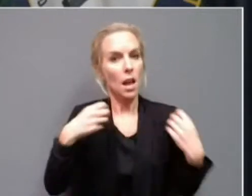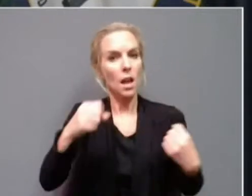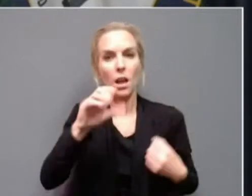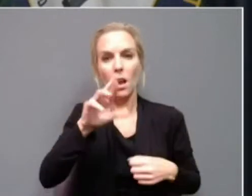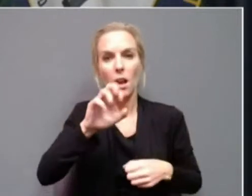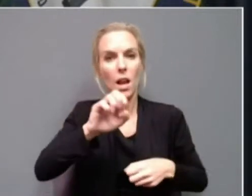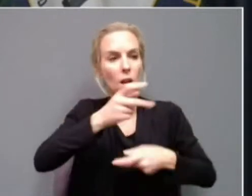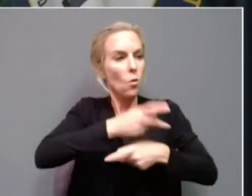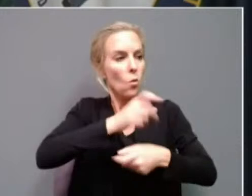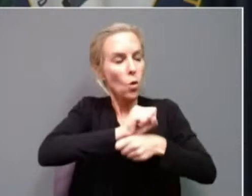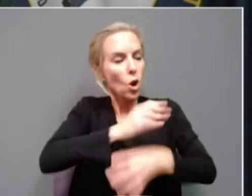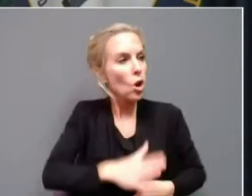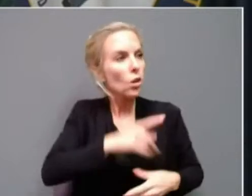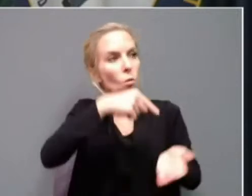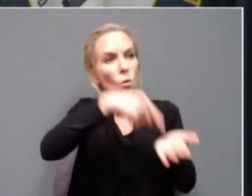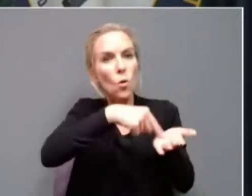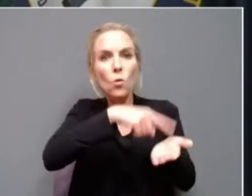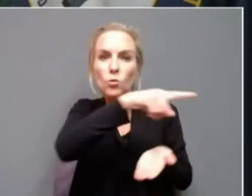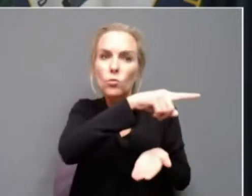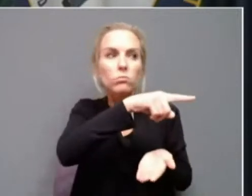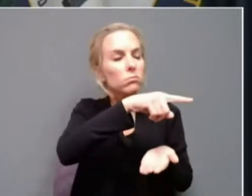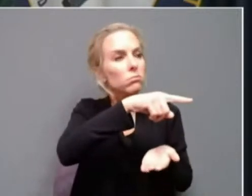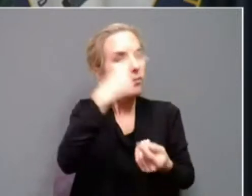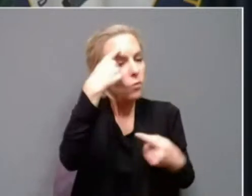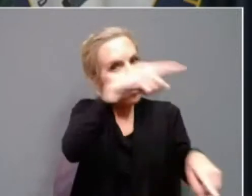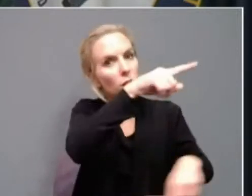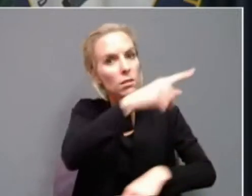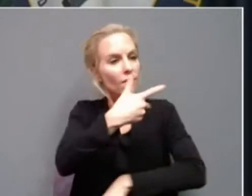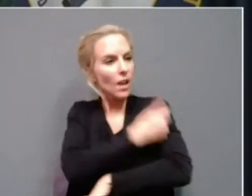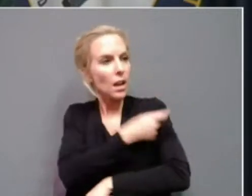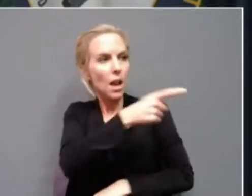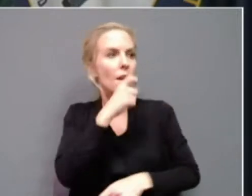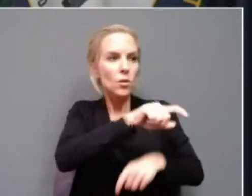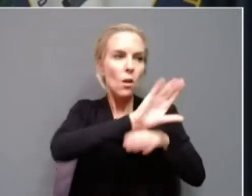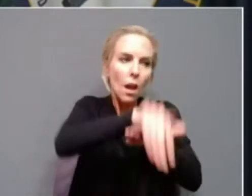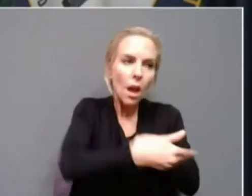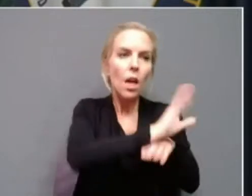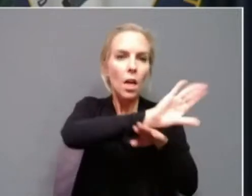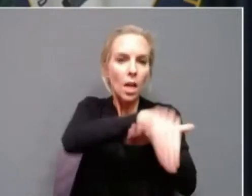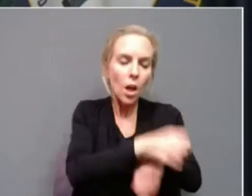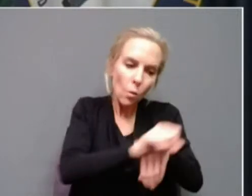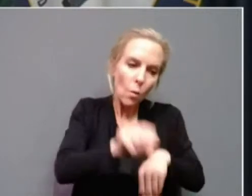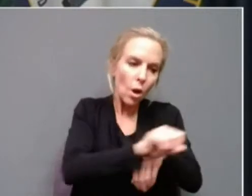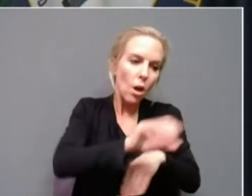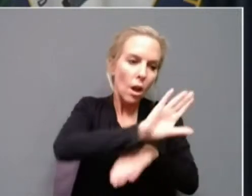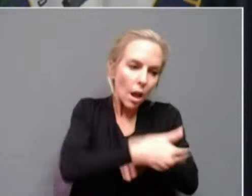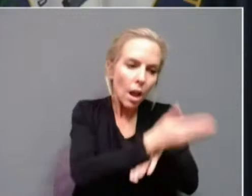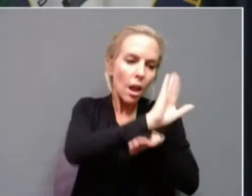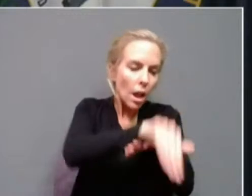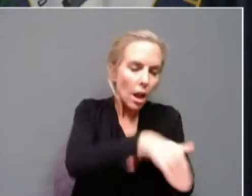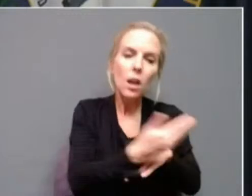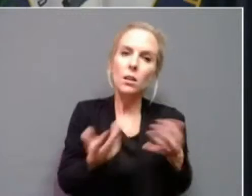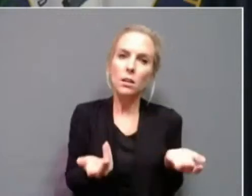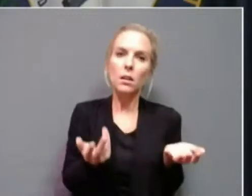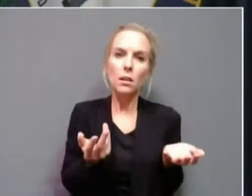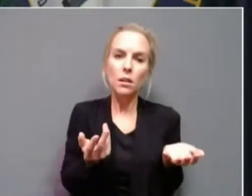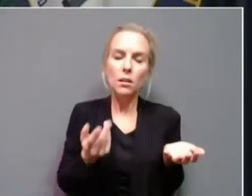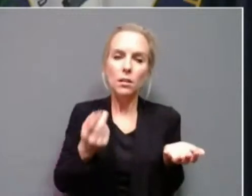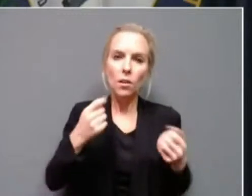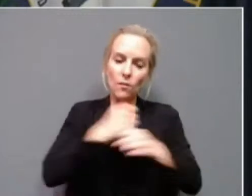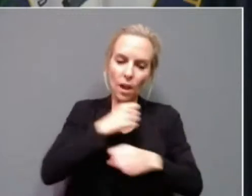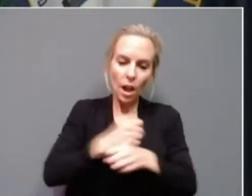vaccinated so that they don't have to spend days and nights and days and nights and days and nights fighting